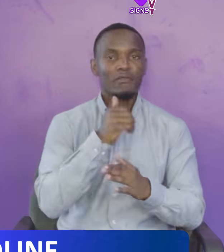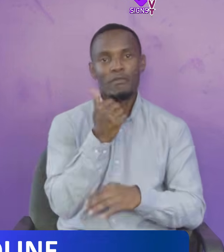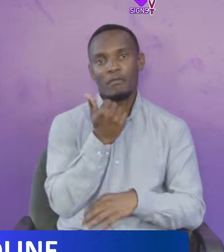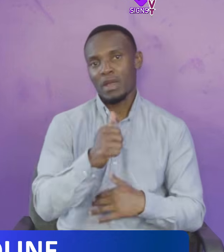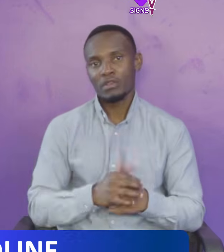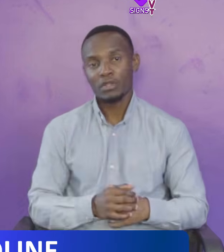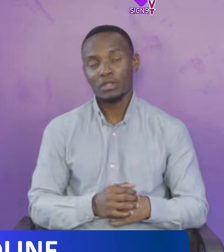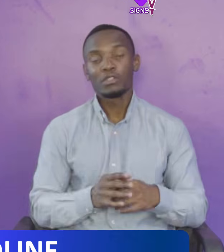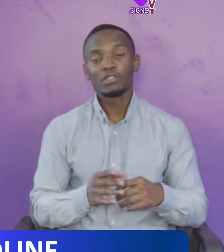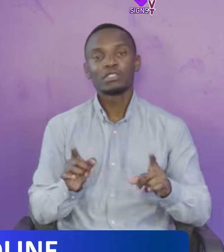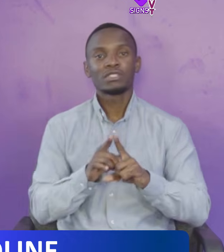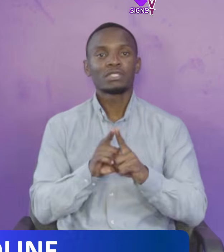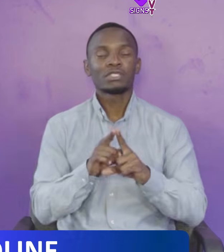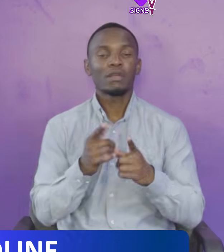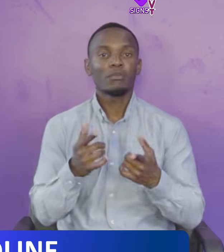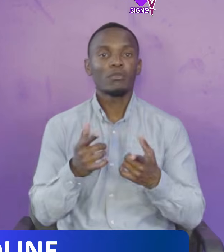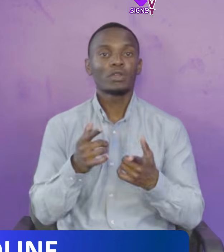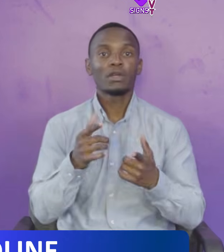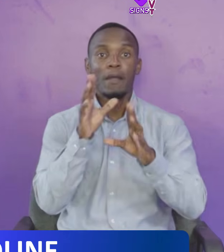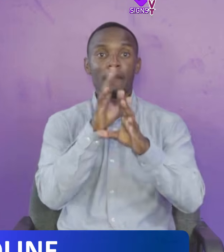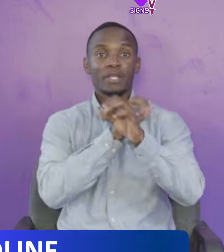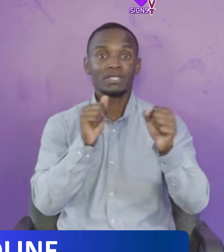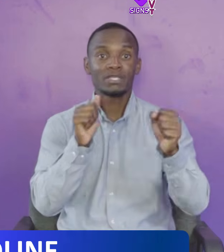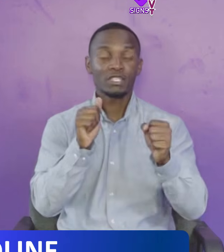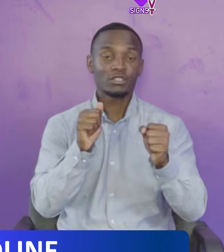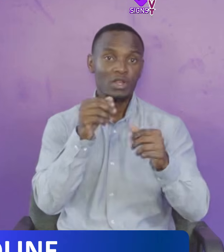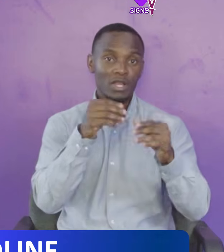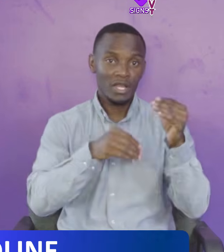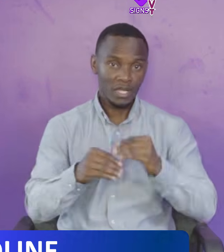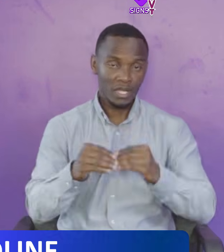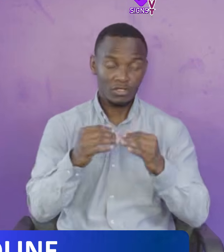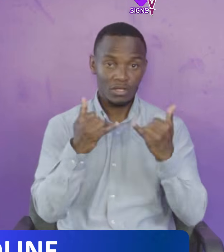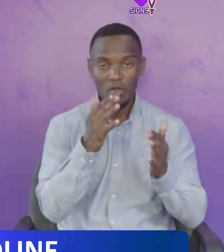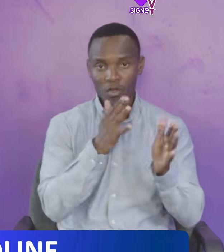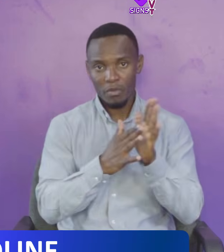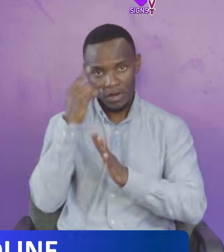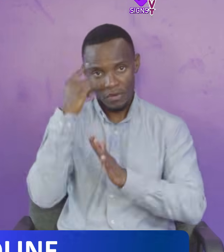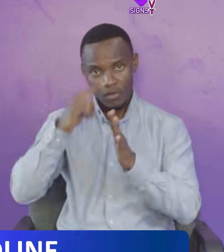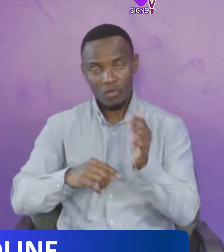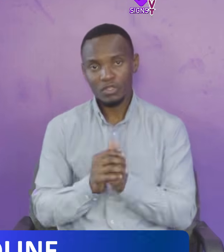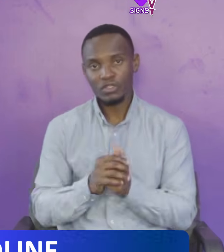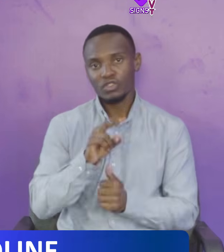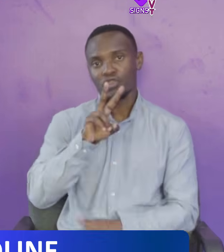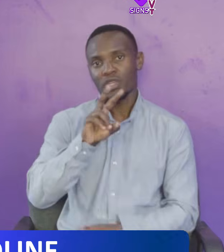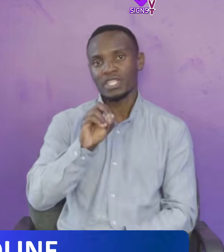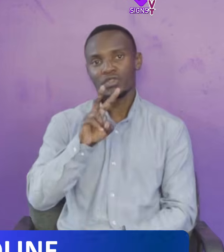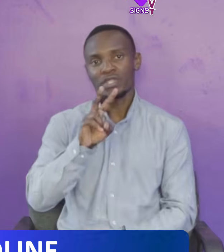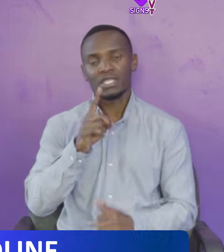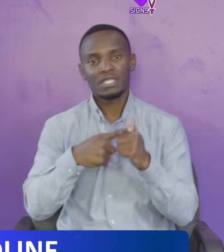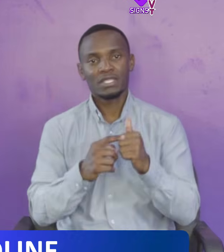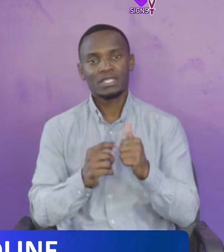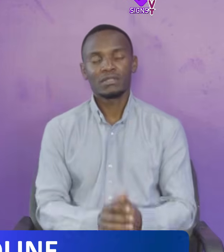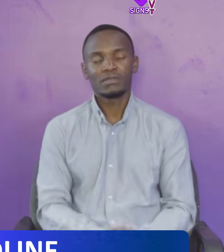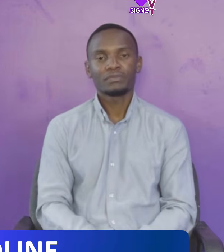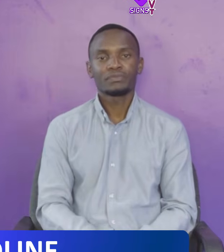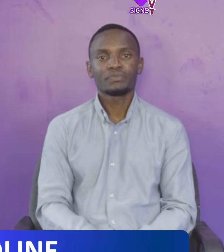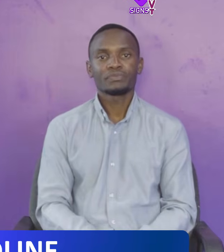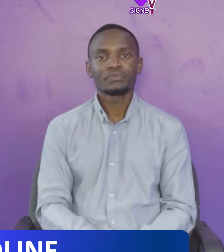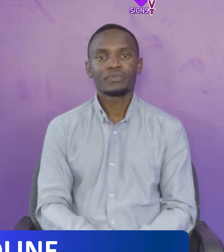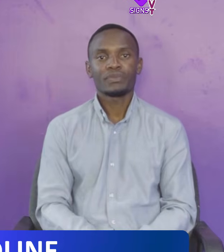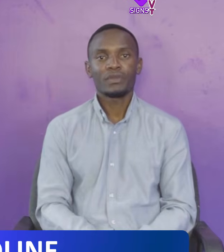and presidential elections have been slated for summer 2026. And away from